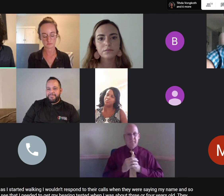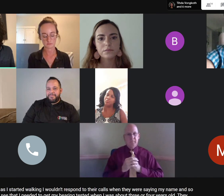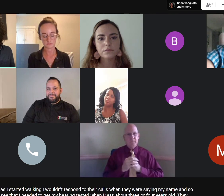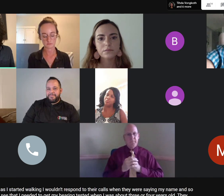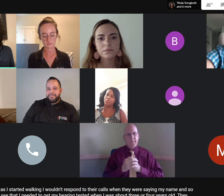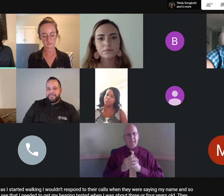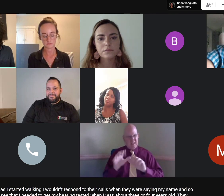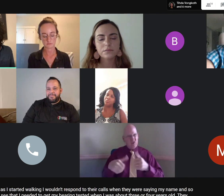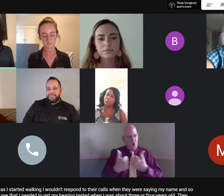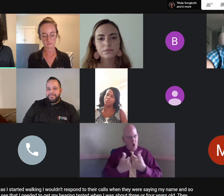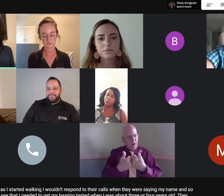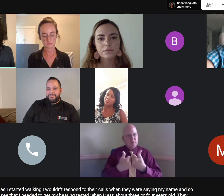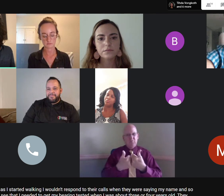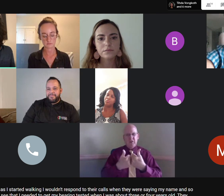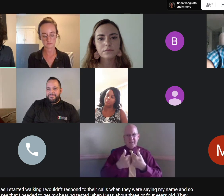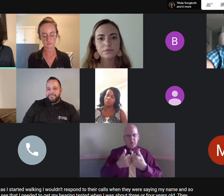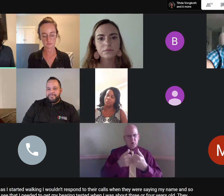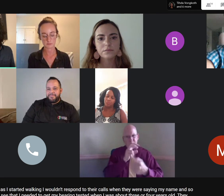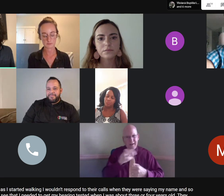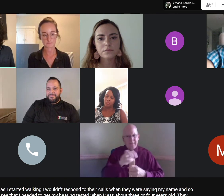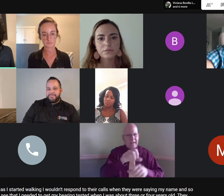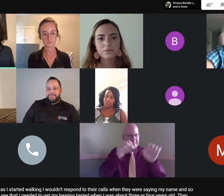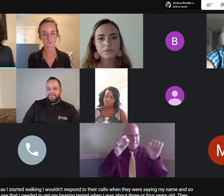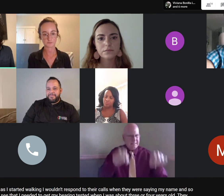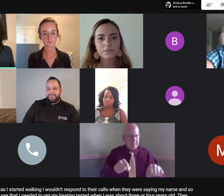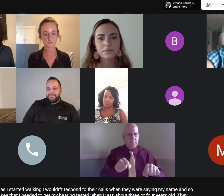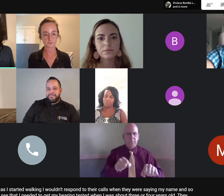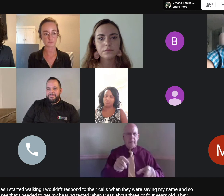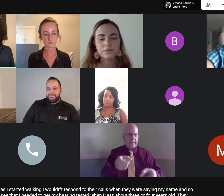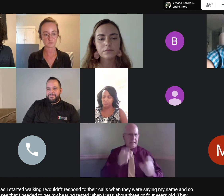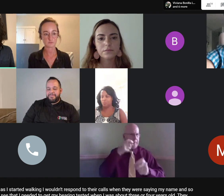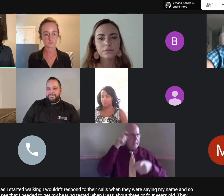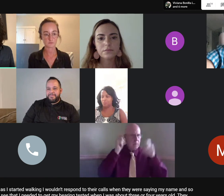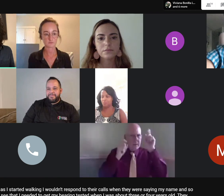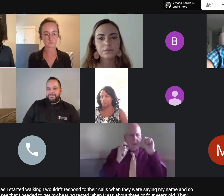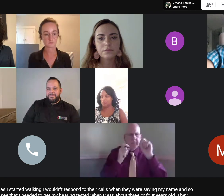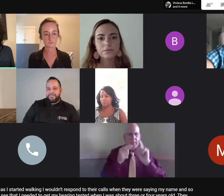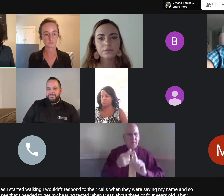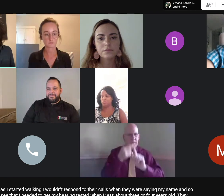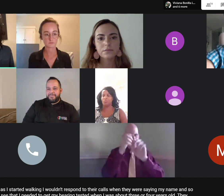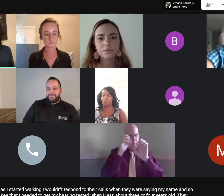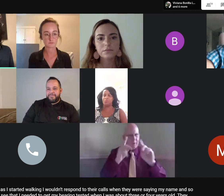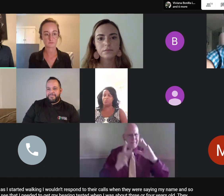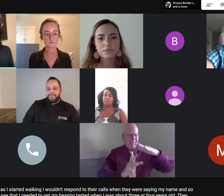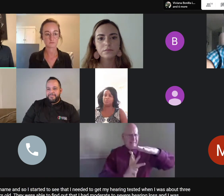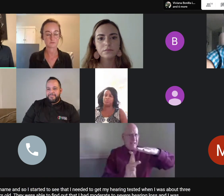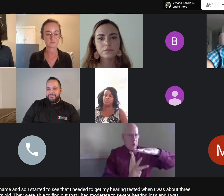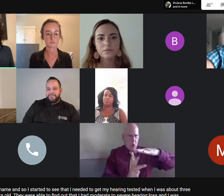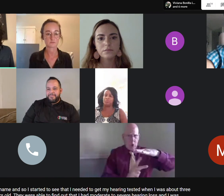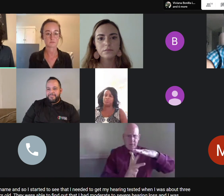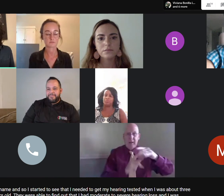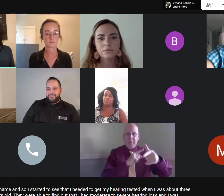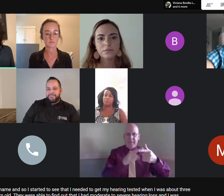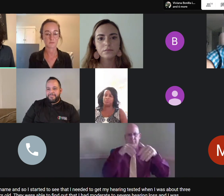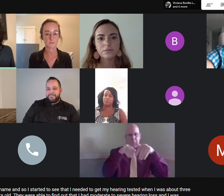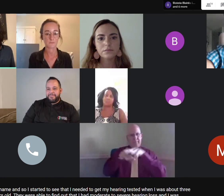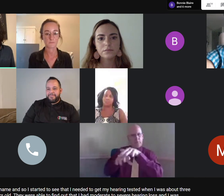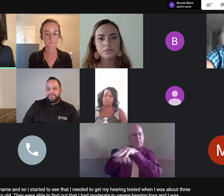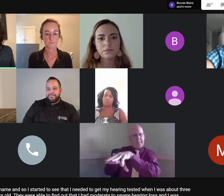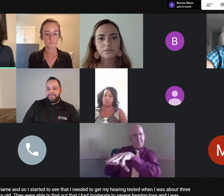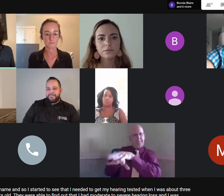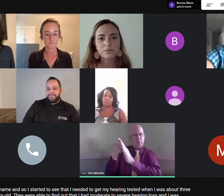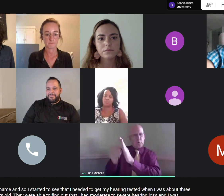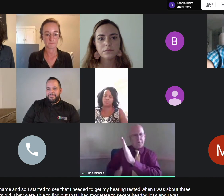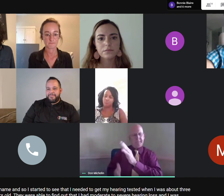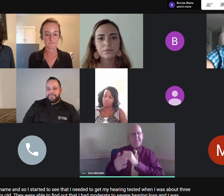these systems. But I had hearing aids, I had special education for kindergarten, and then I was mainstreamed.